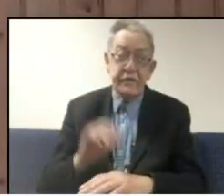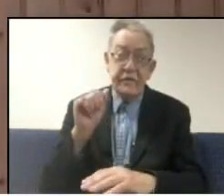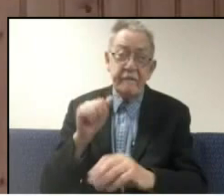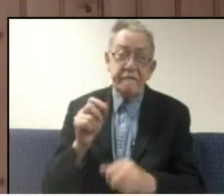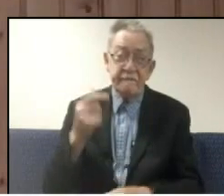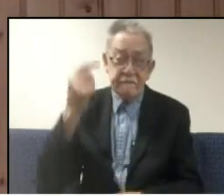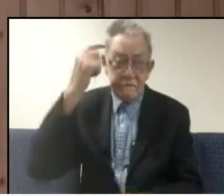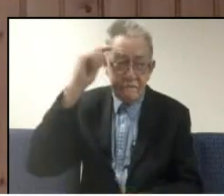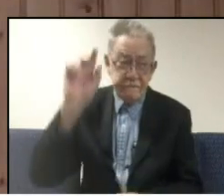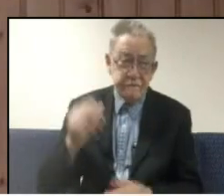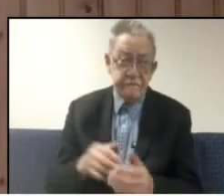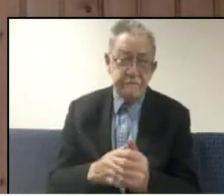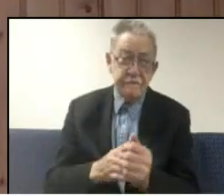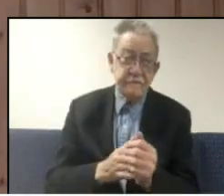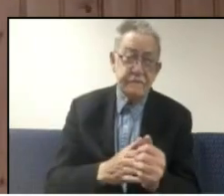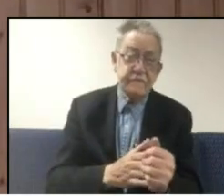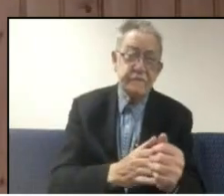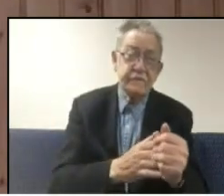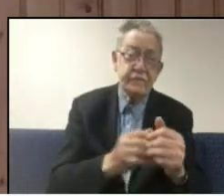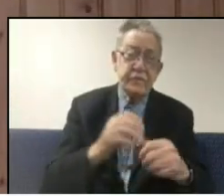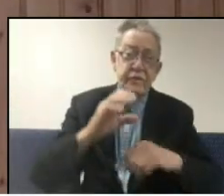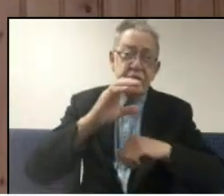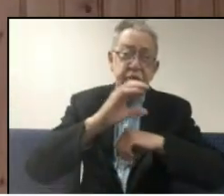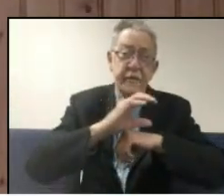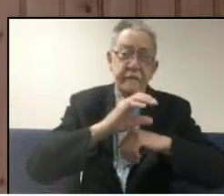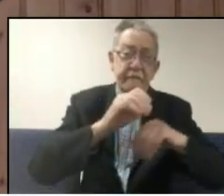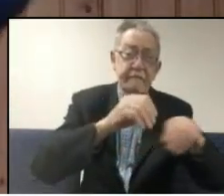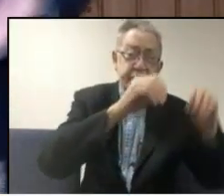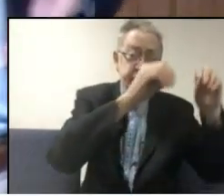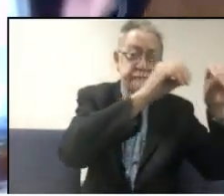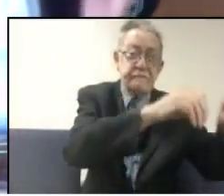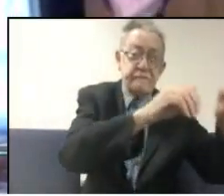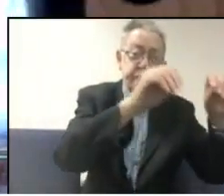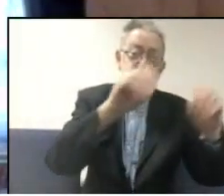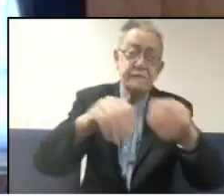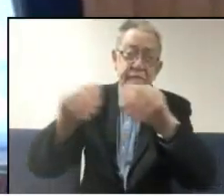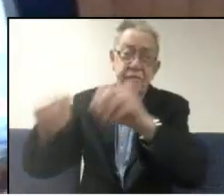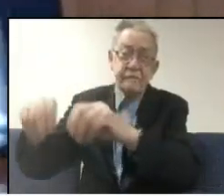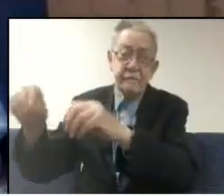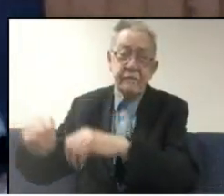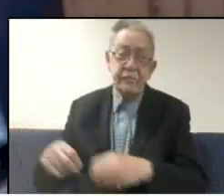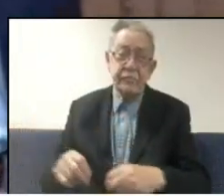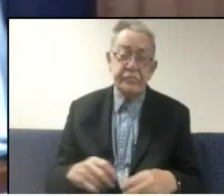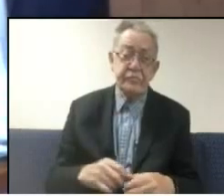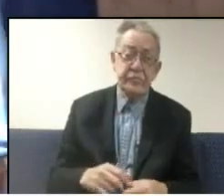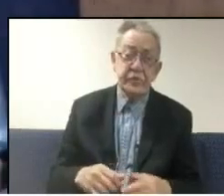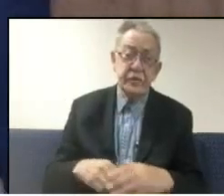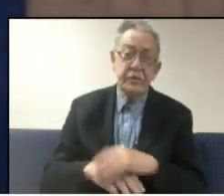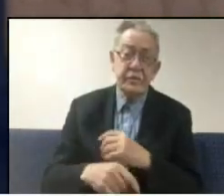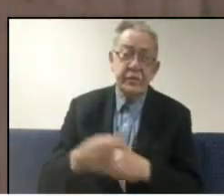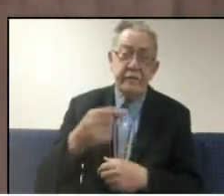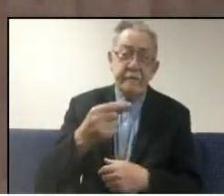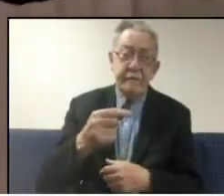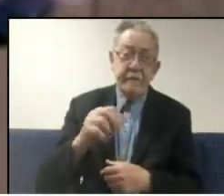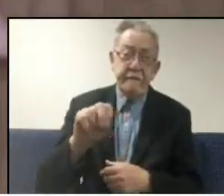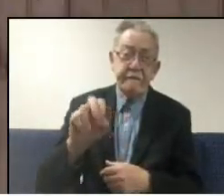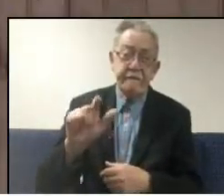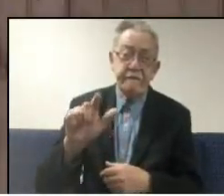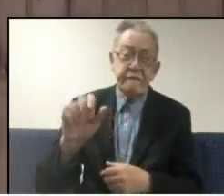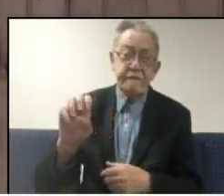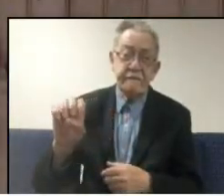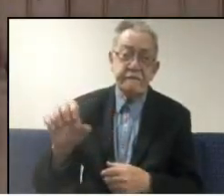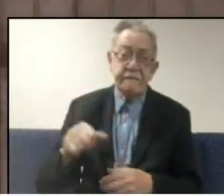was to lead church planting among Gentile nations. Now that's almost hilarious.